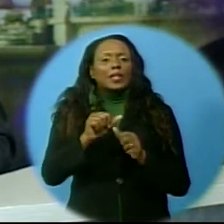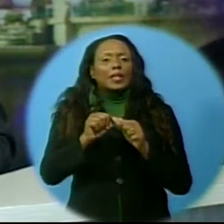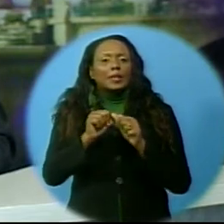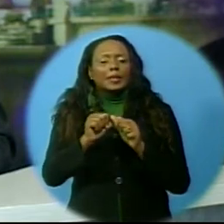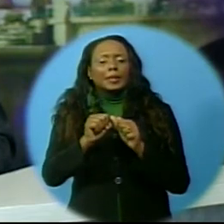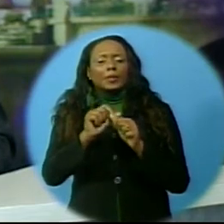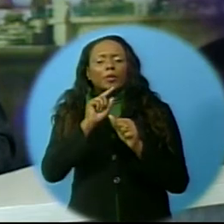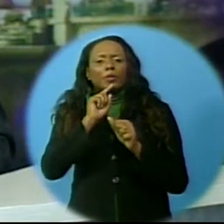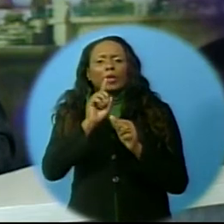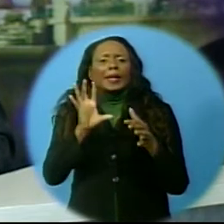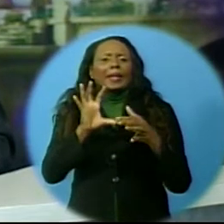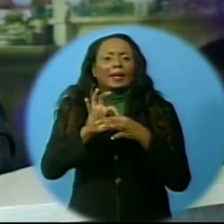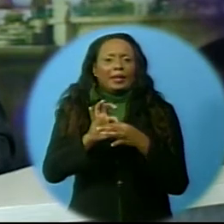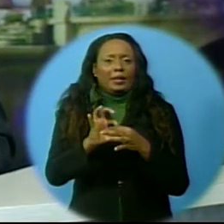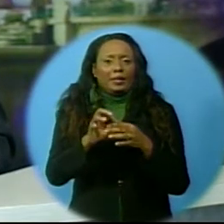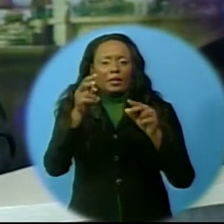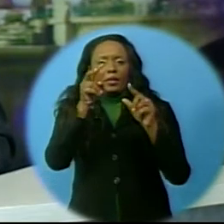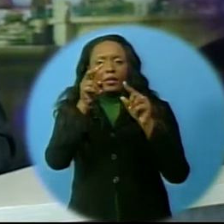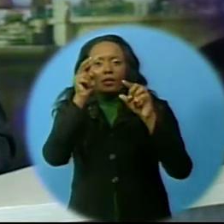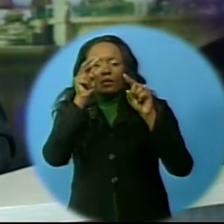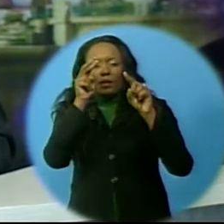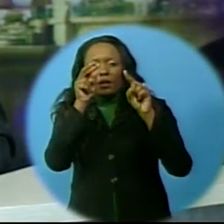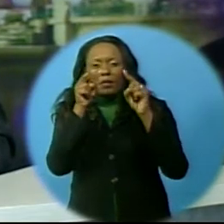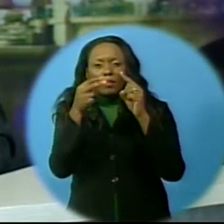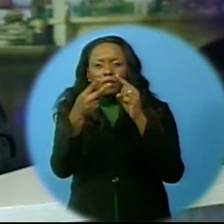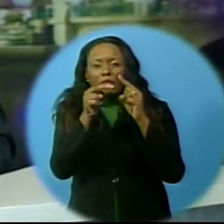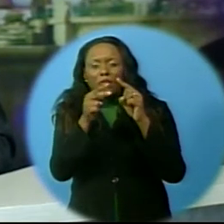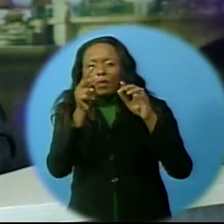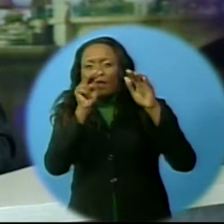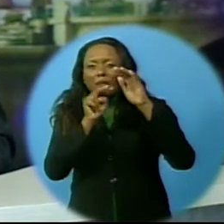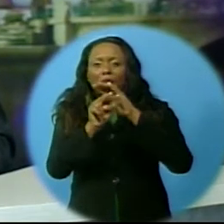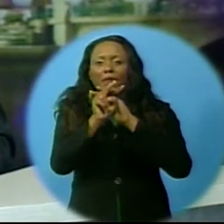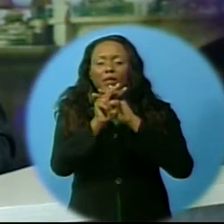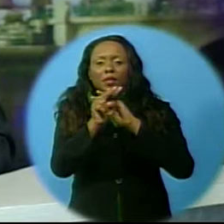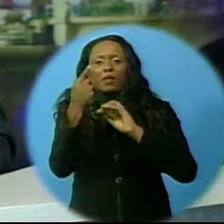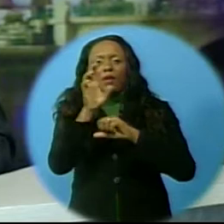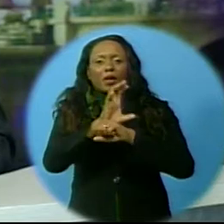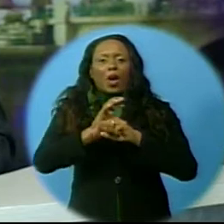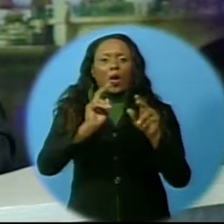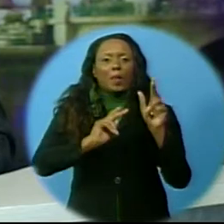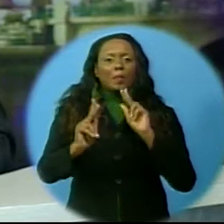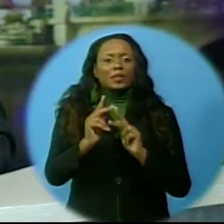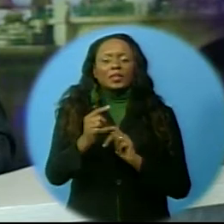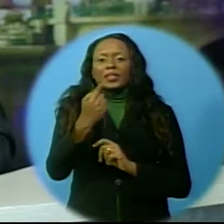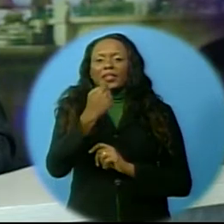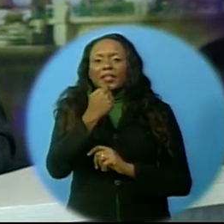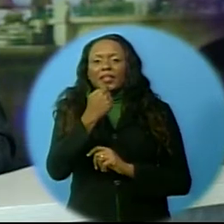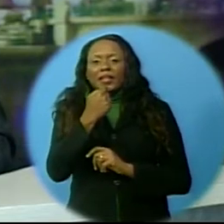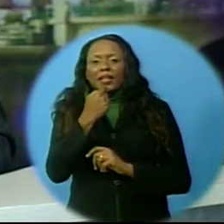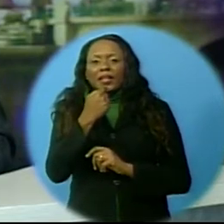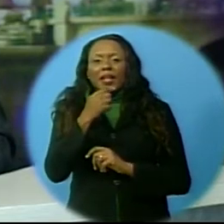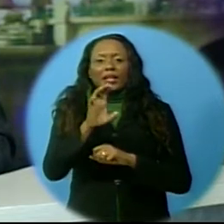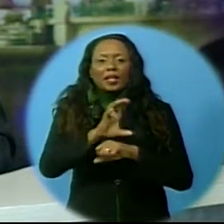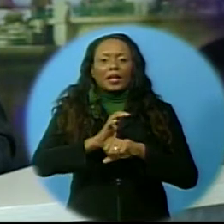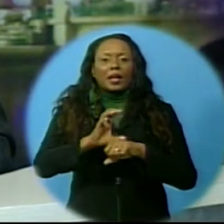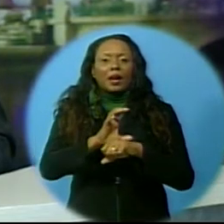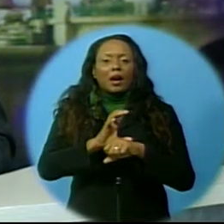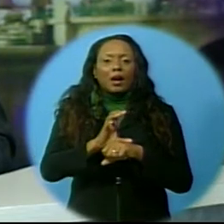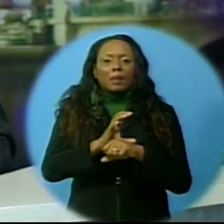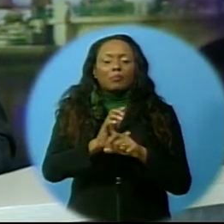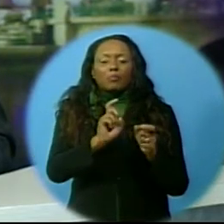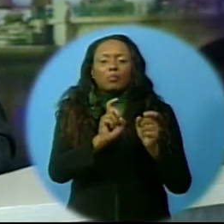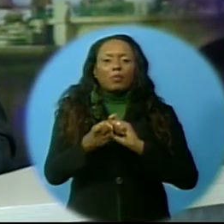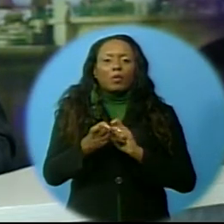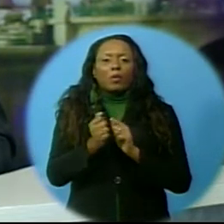vision for the industry, which provides the platform for success for the peoples of the Caribbean. She also noted that the rebranding